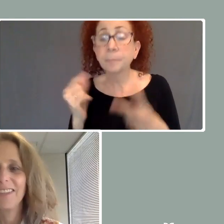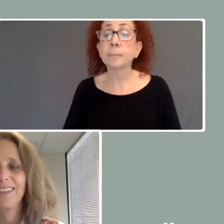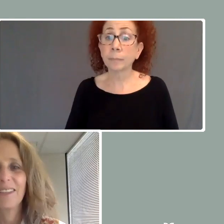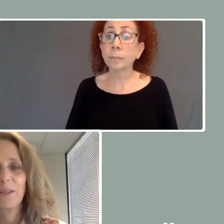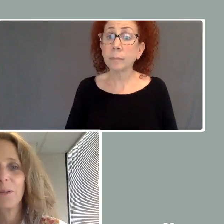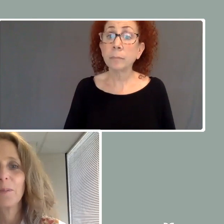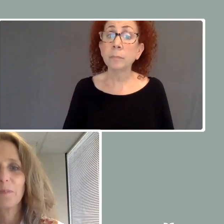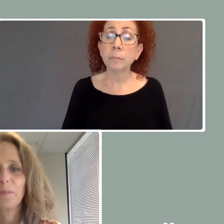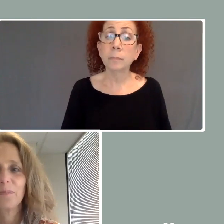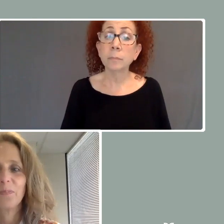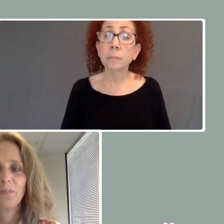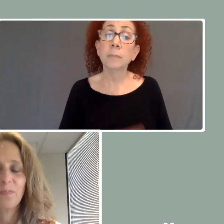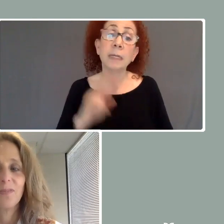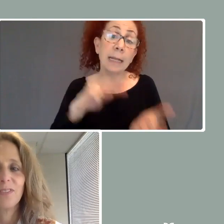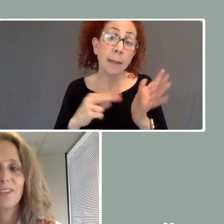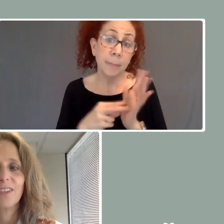so